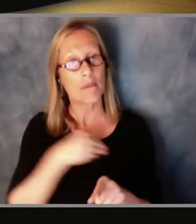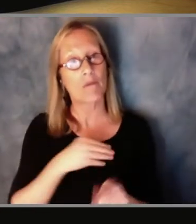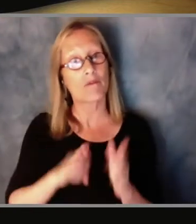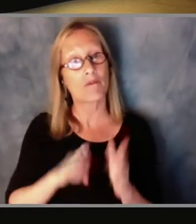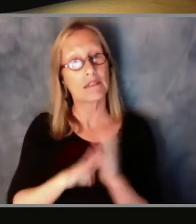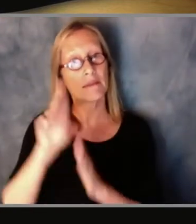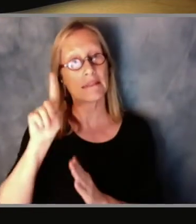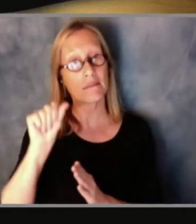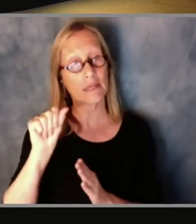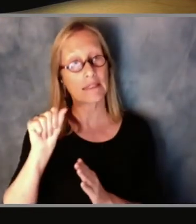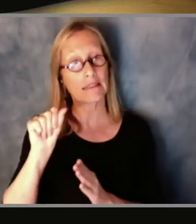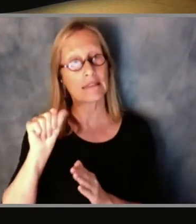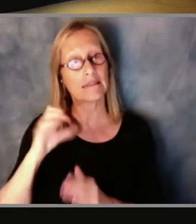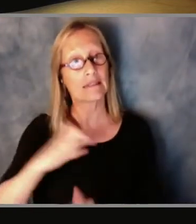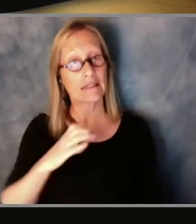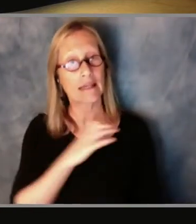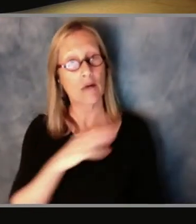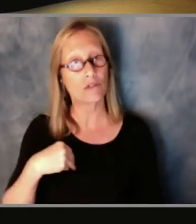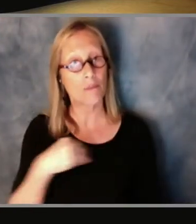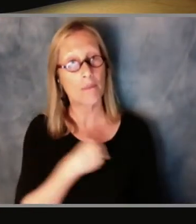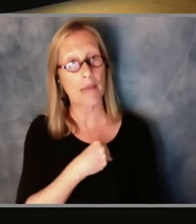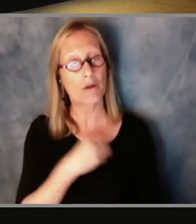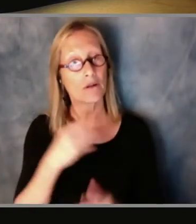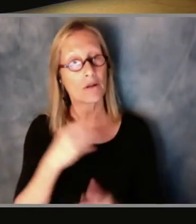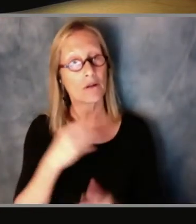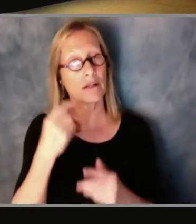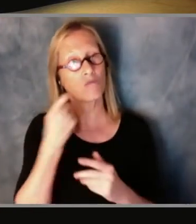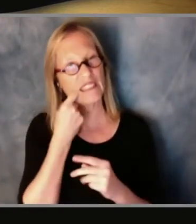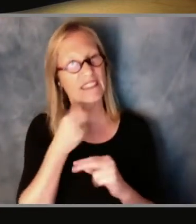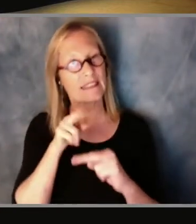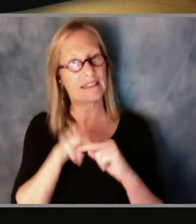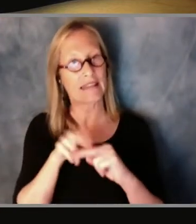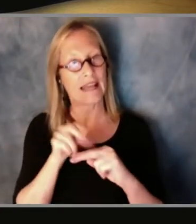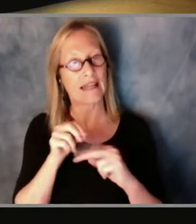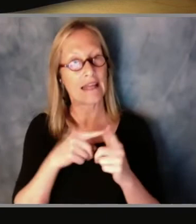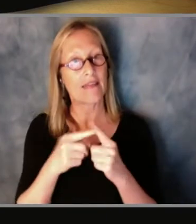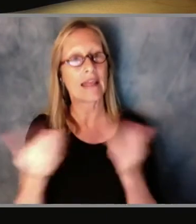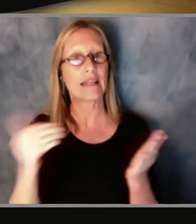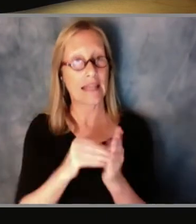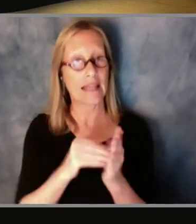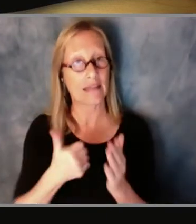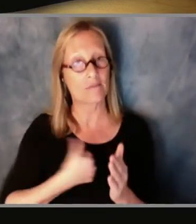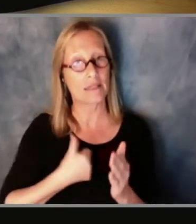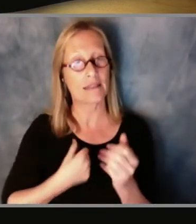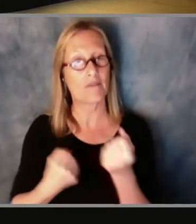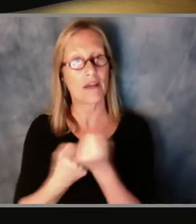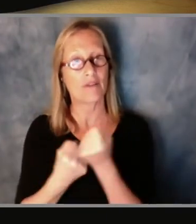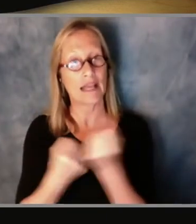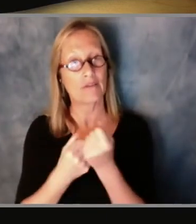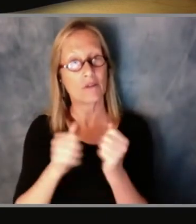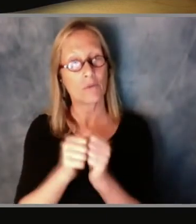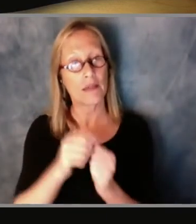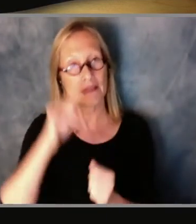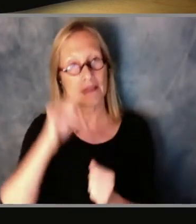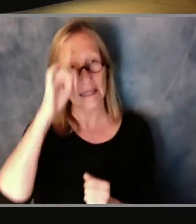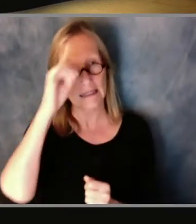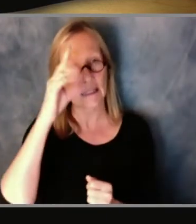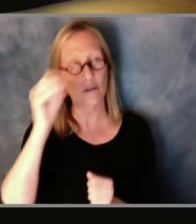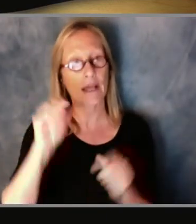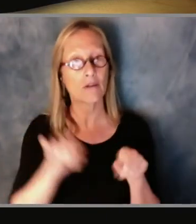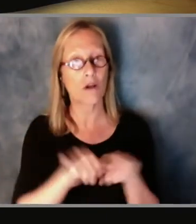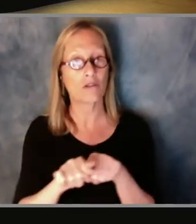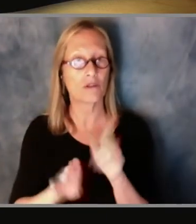member that I most recently sat on, advocating once again for persons with intellectual as well as developmental